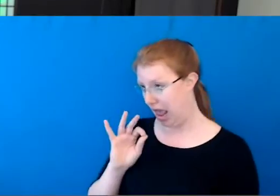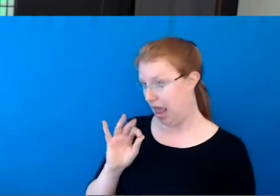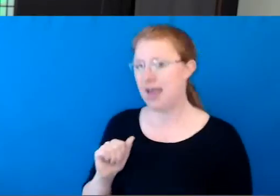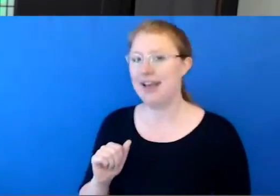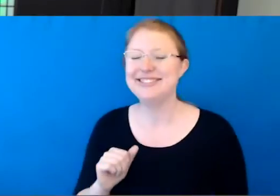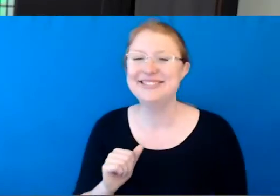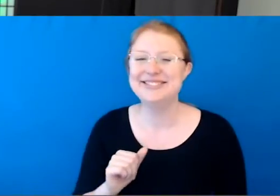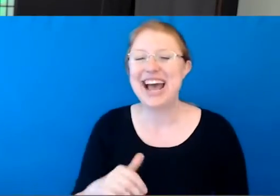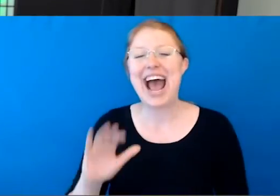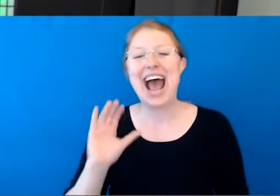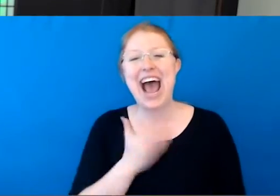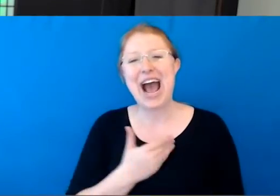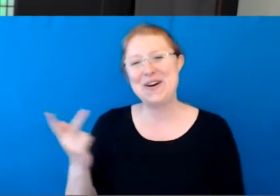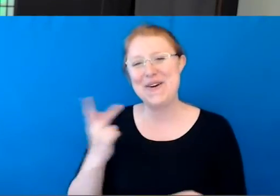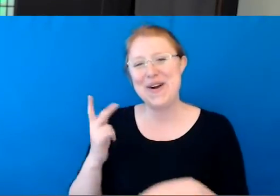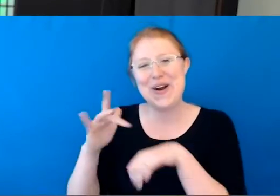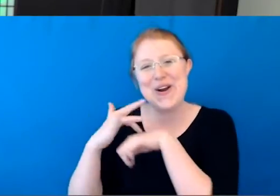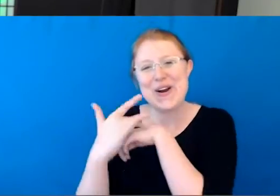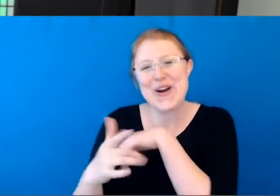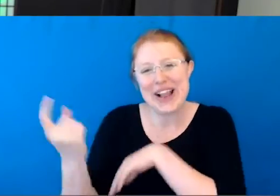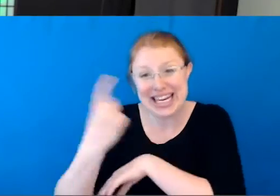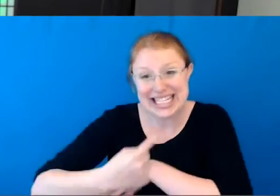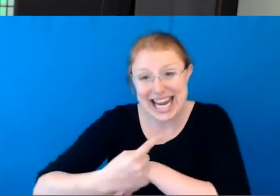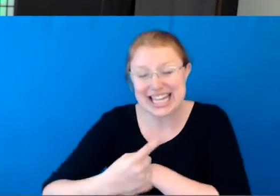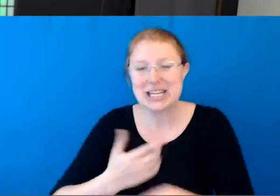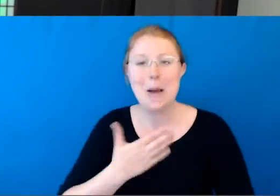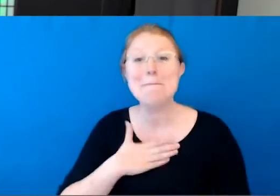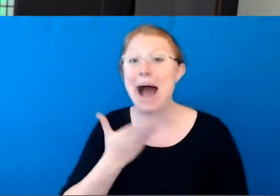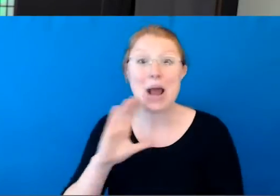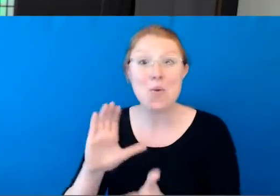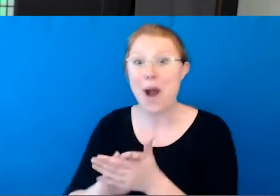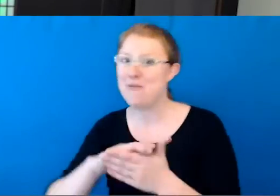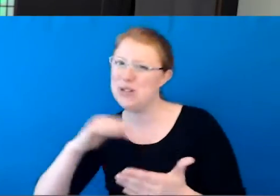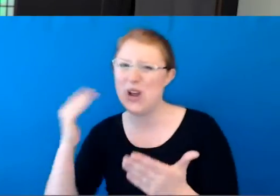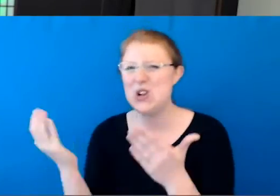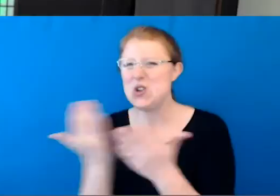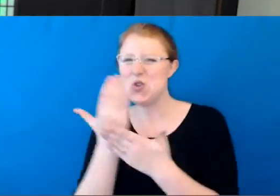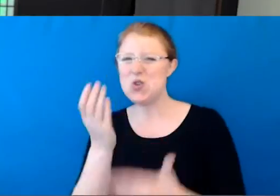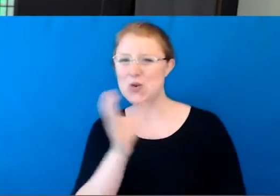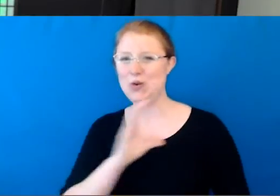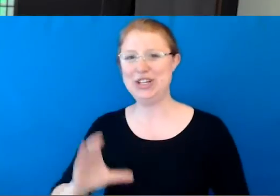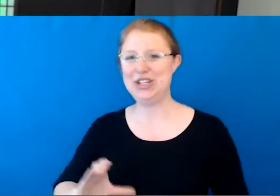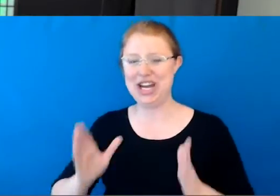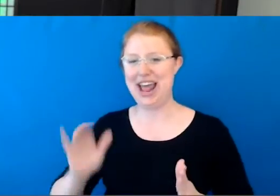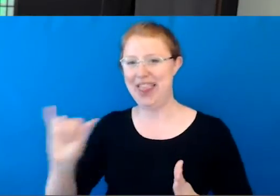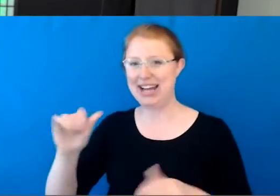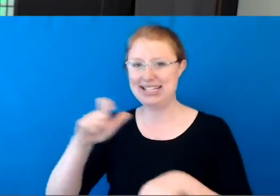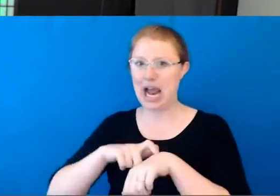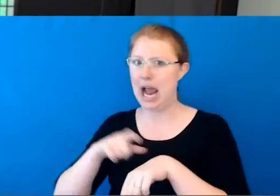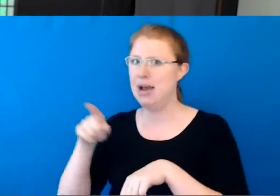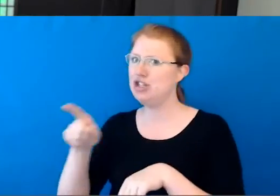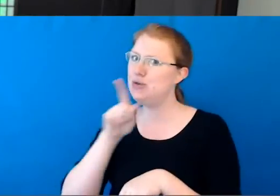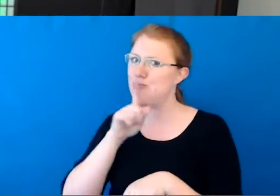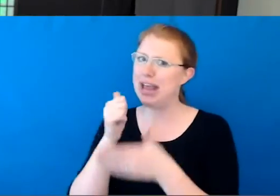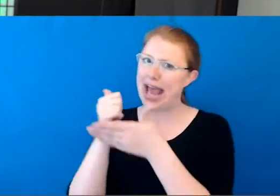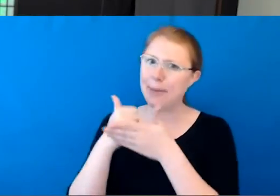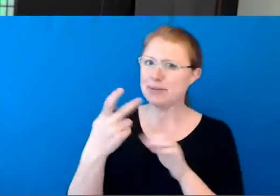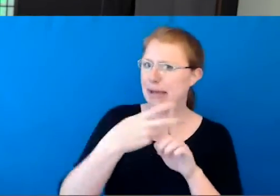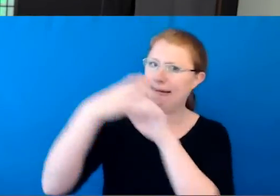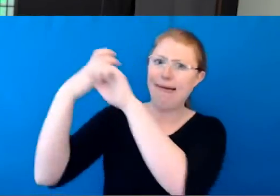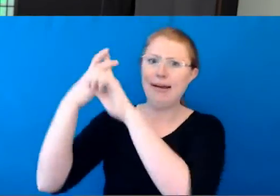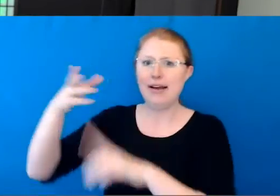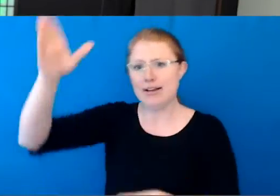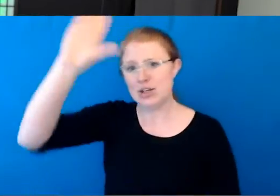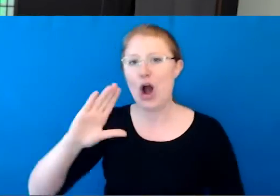and my wife actually was a brand new Christian at that time, and she was instrumental in me coming to the Lord in a very powerful way. But we